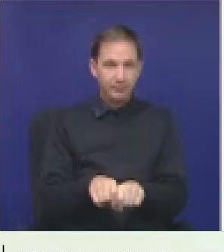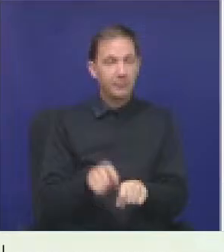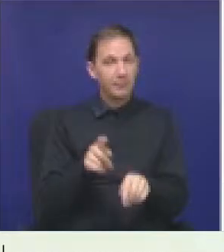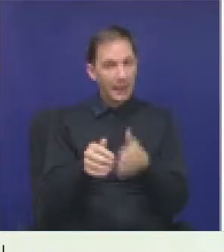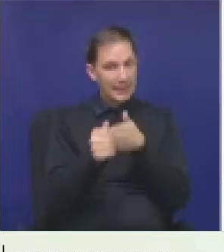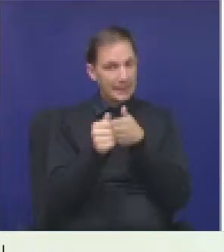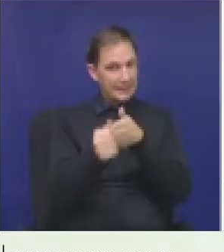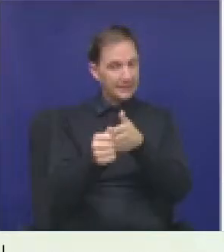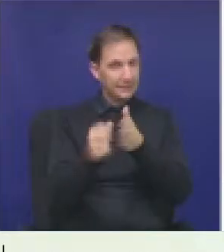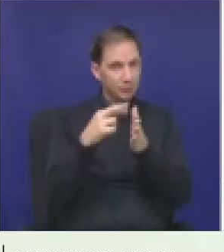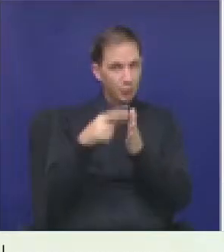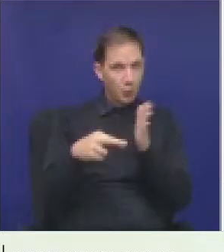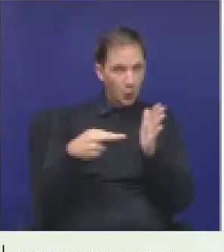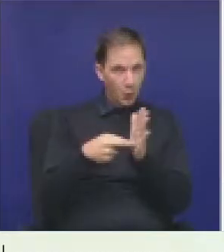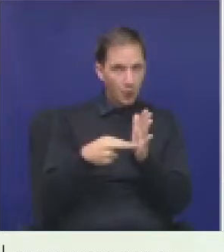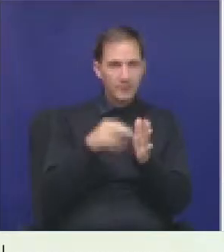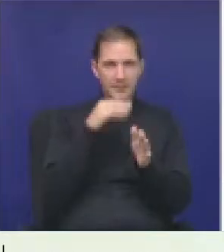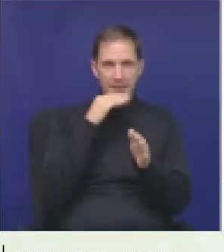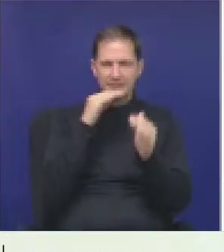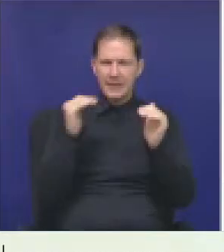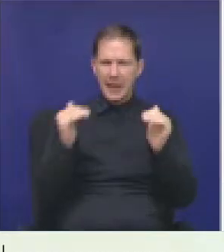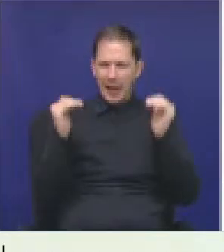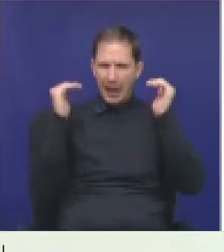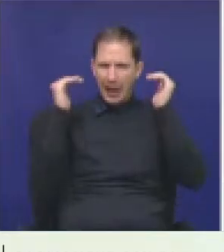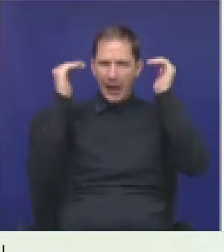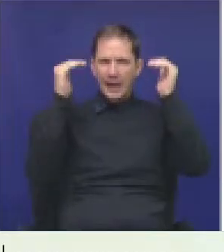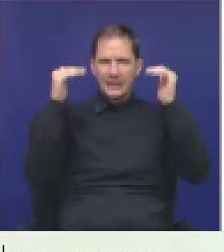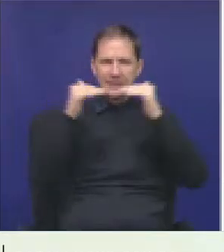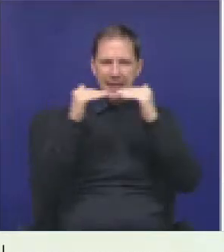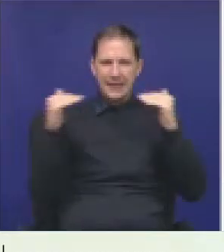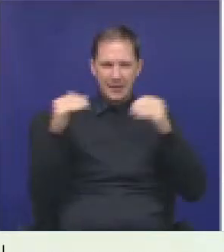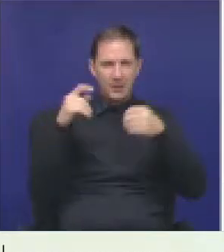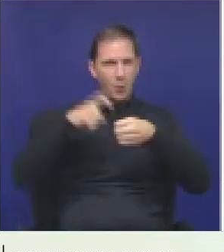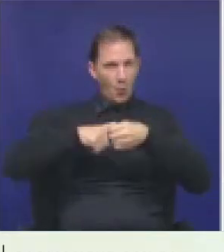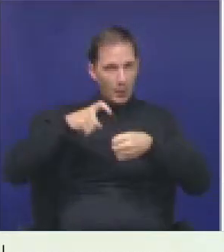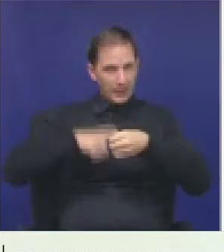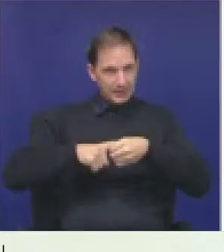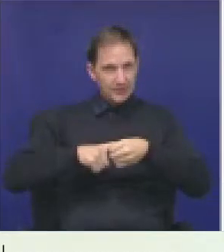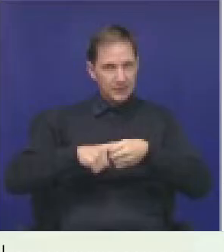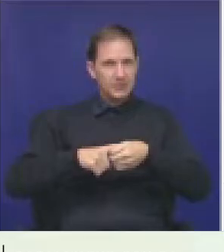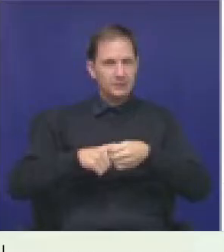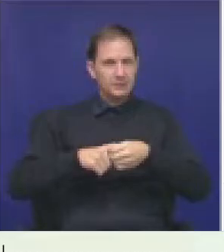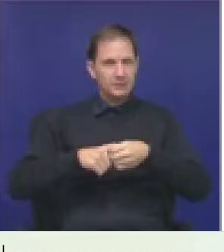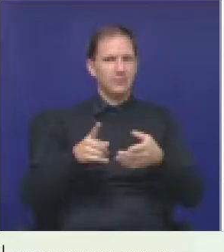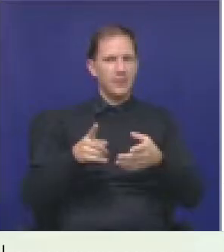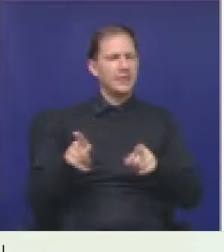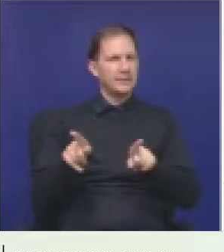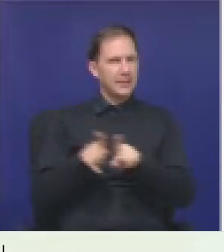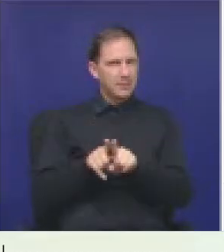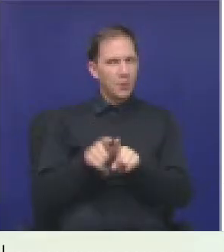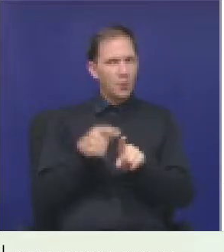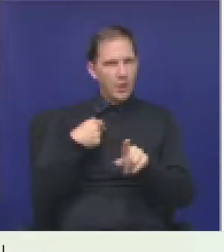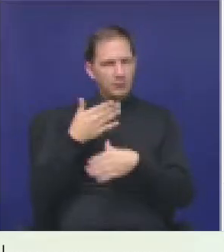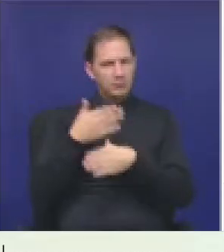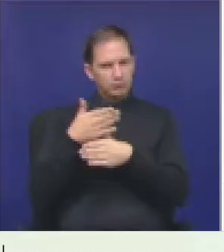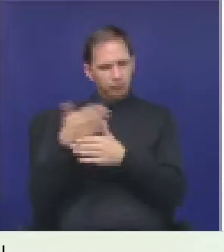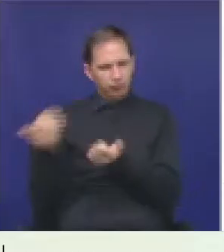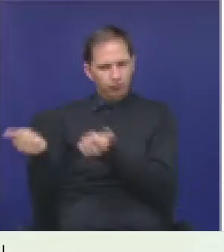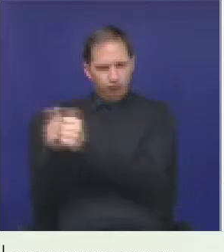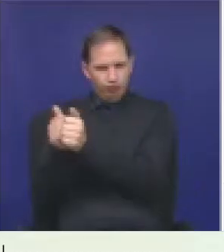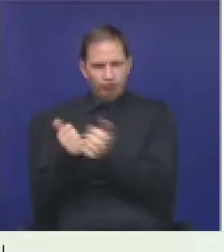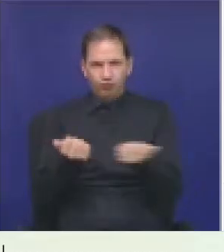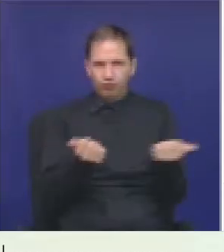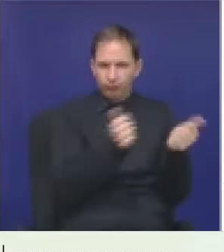role involves not only maintaining high standards of data quality and integrity, but also fostering a culture of collaboration and